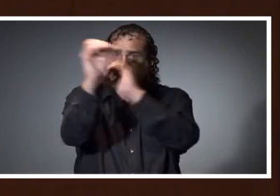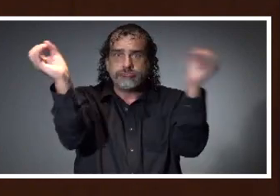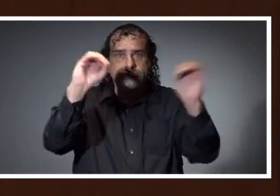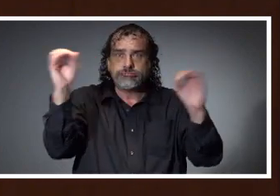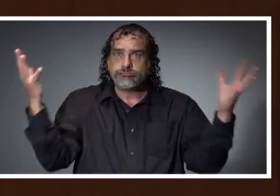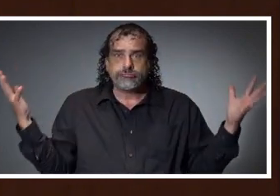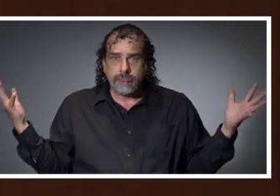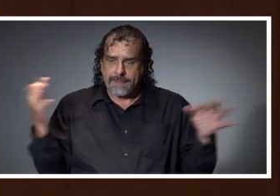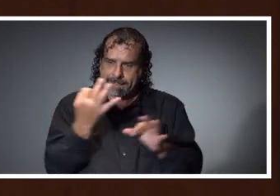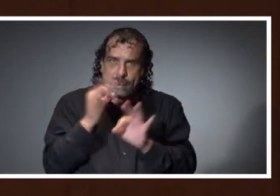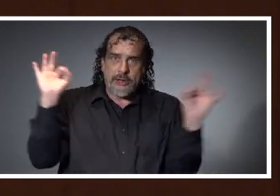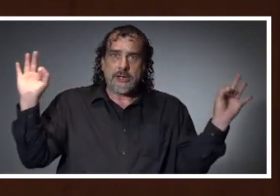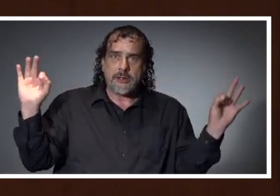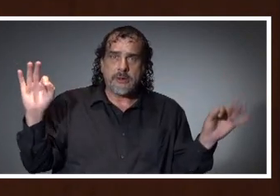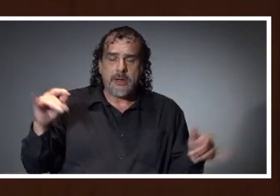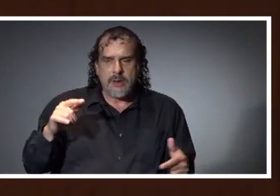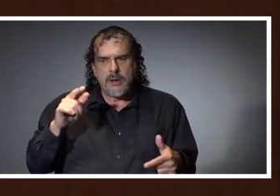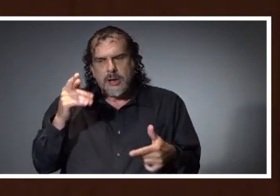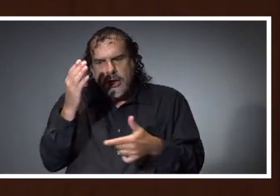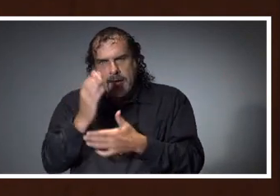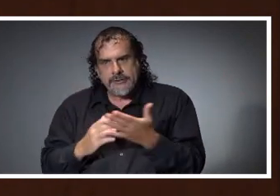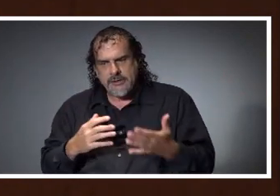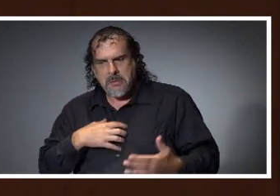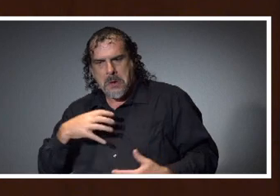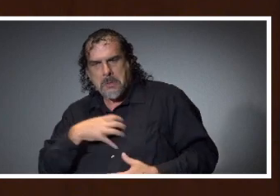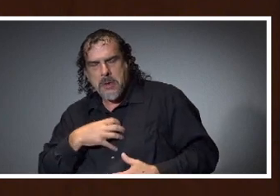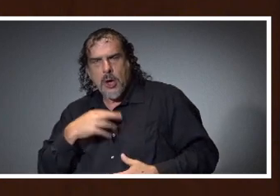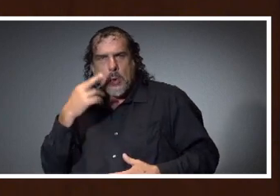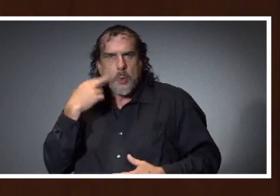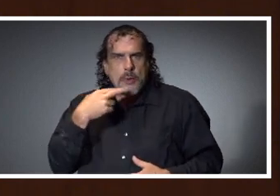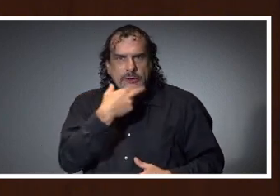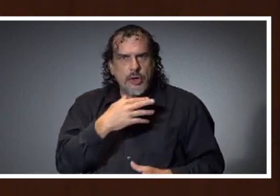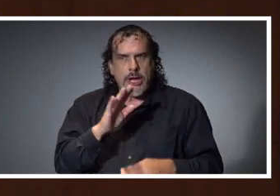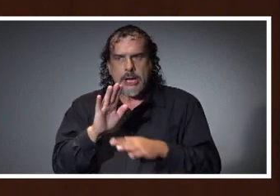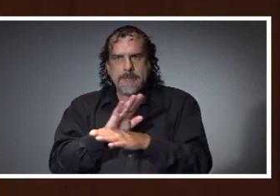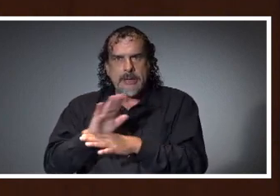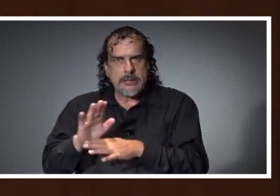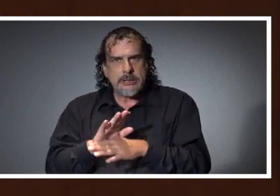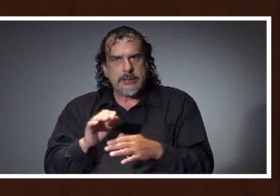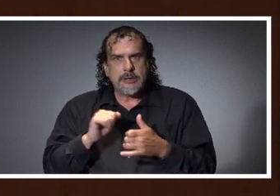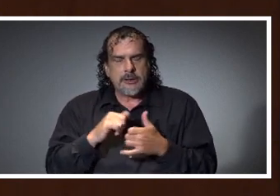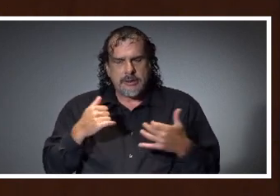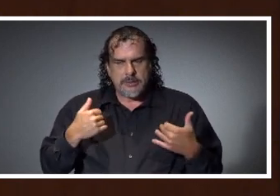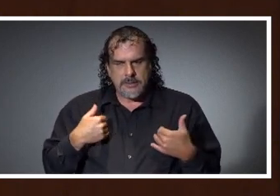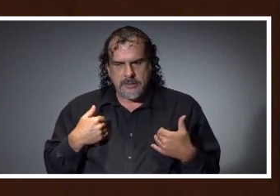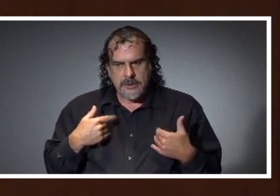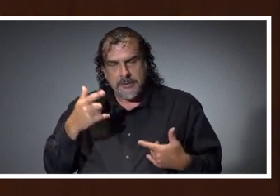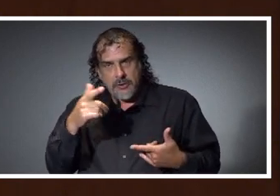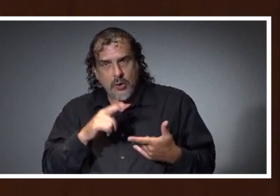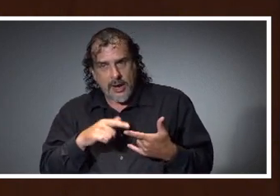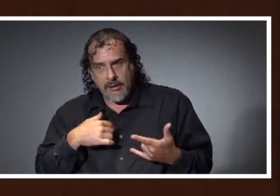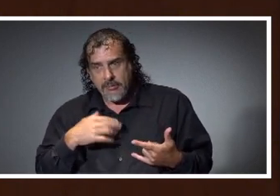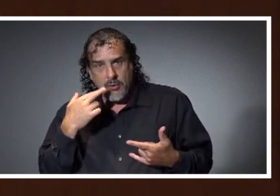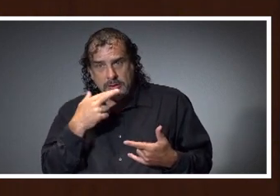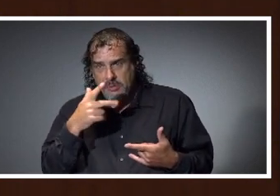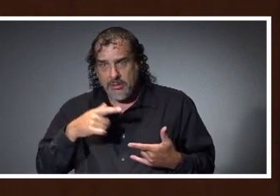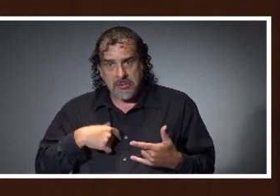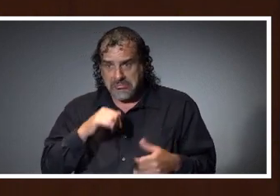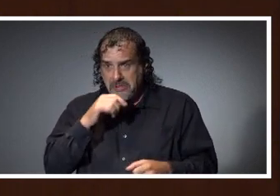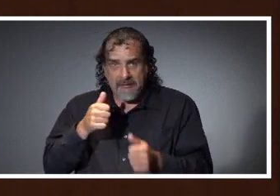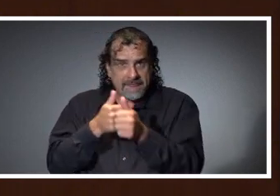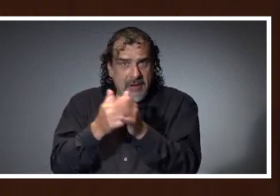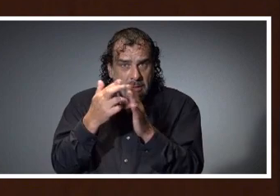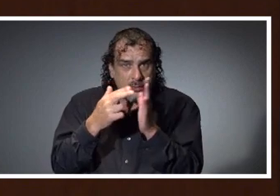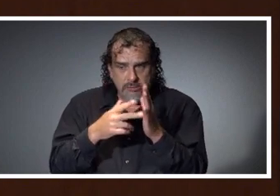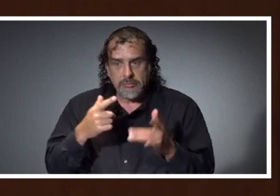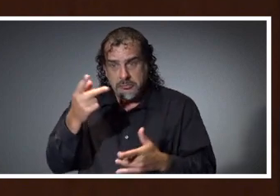We get complaints from restaurants and businesses from time to time. Please note, if you do have a restaurant that you're concerned about, we do have a place on our website where you can file a